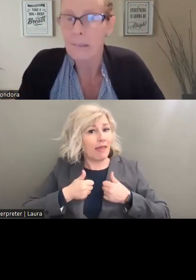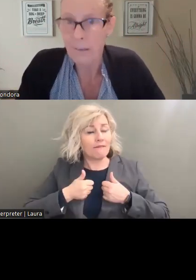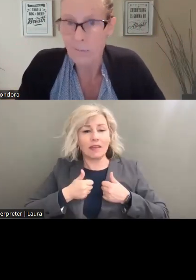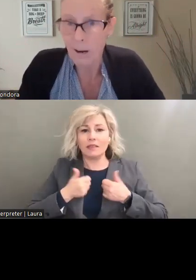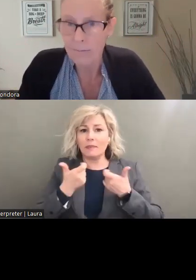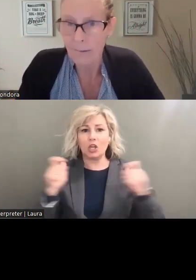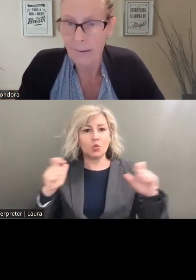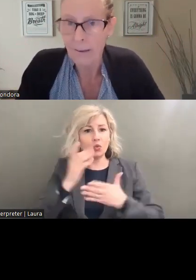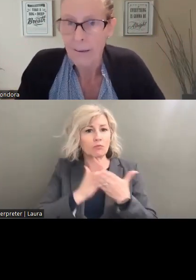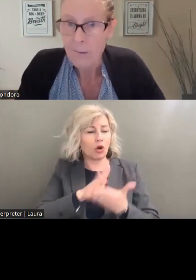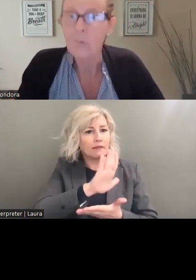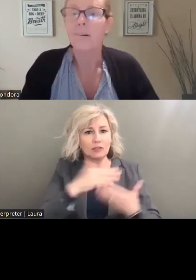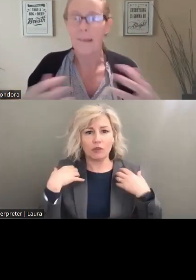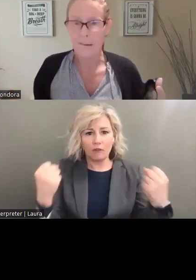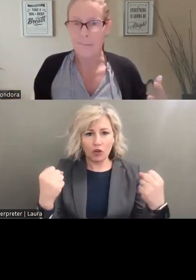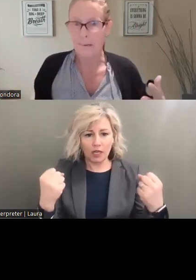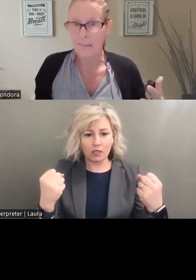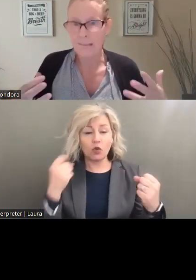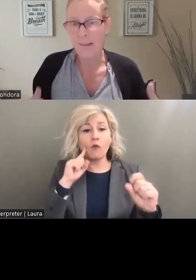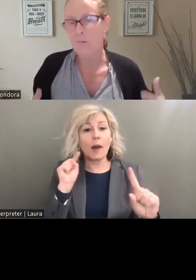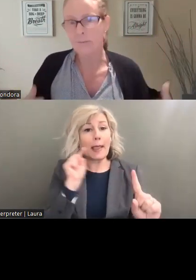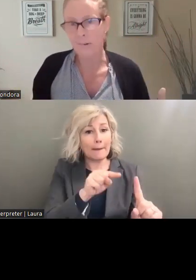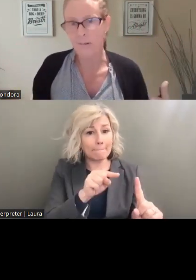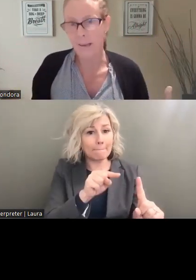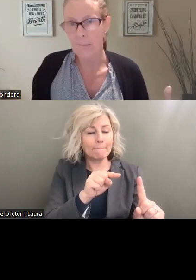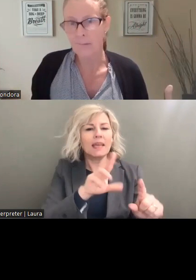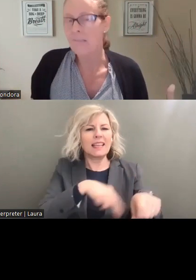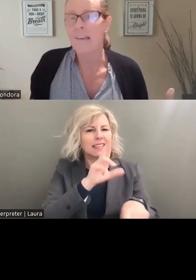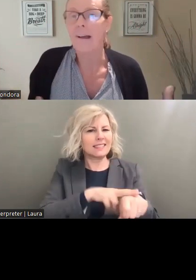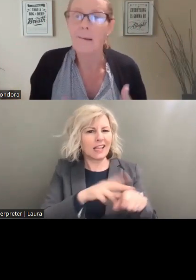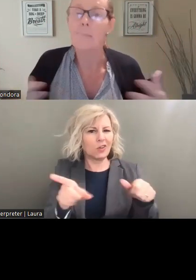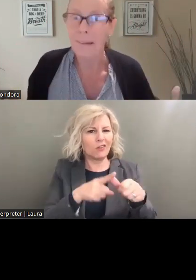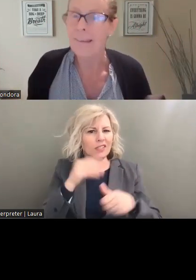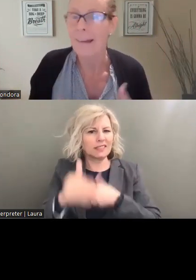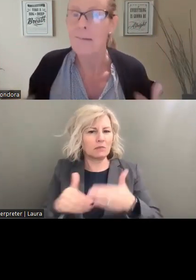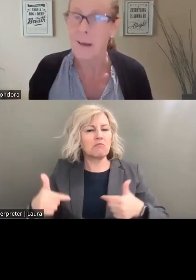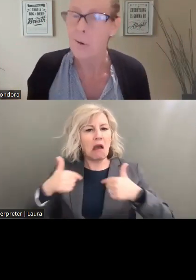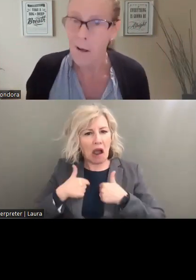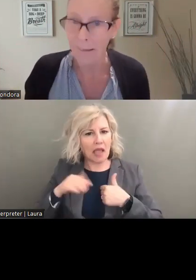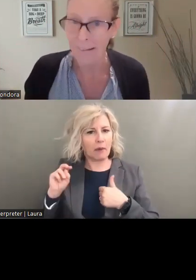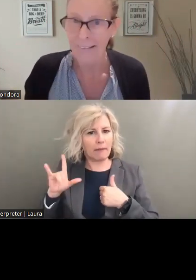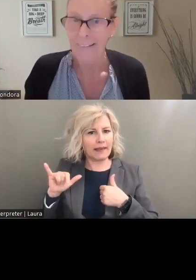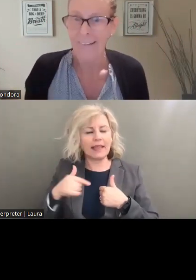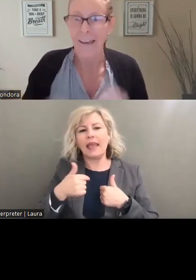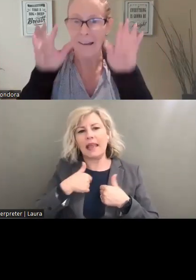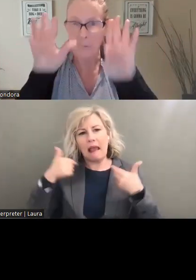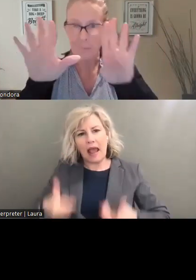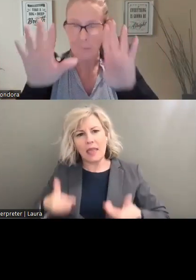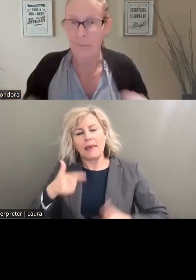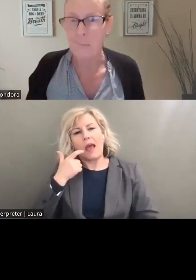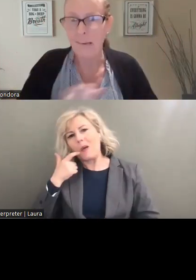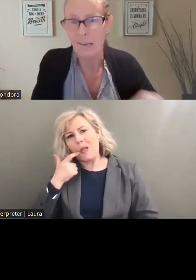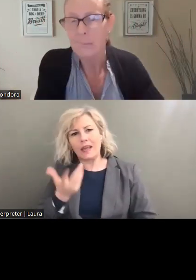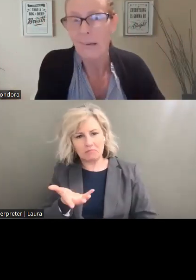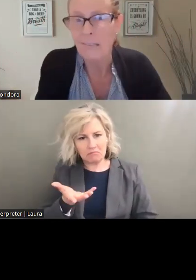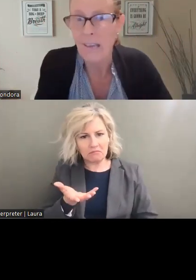huge part of his recovery. So for him, it is his natural first step to say that I am Bucky and I am an alcoholic. And I don't